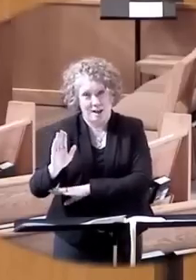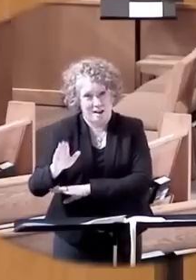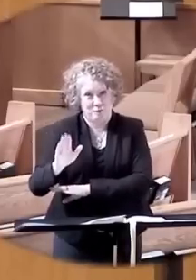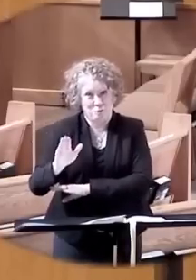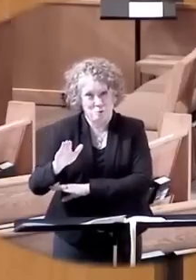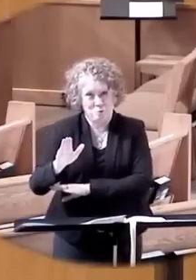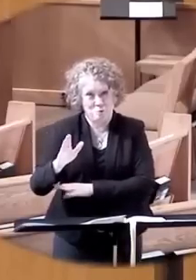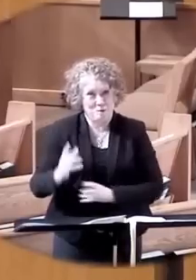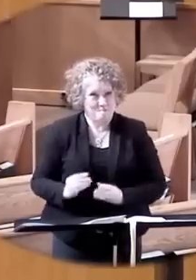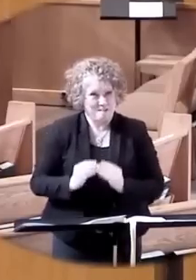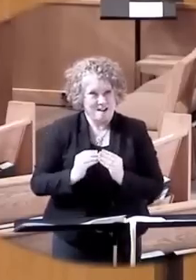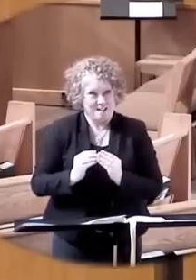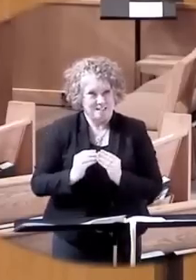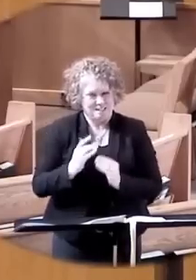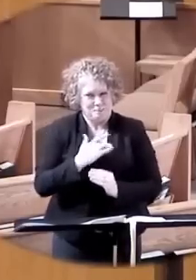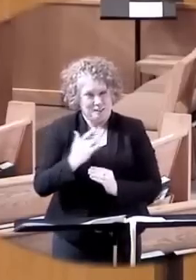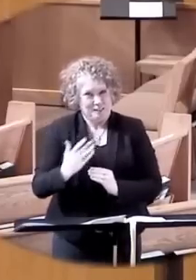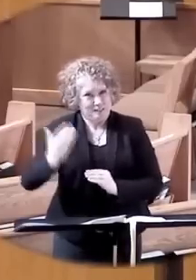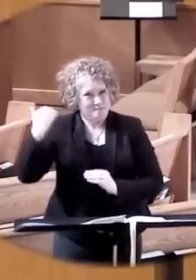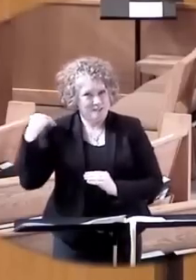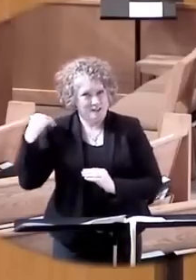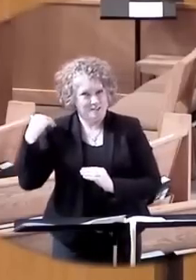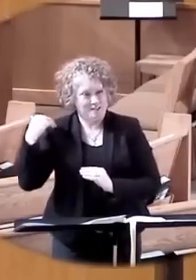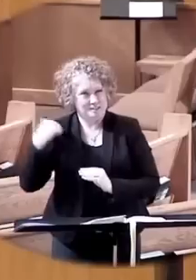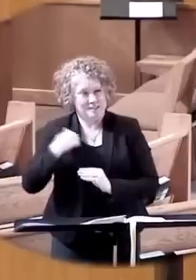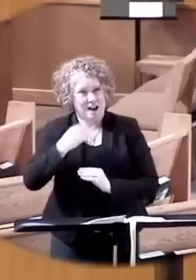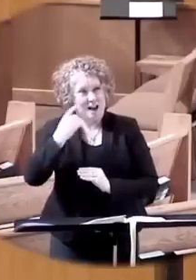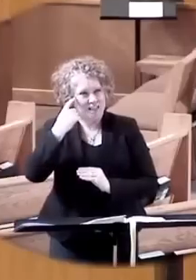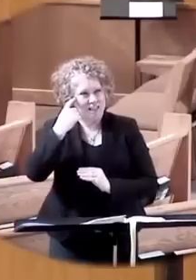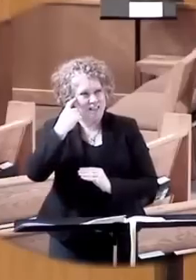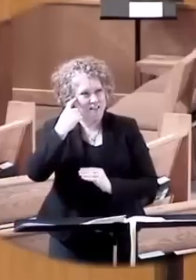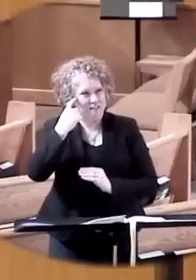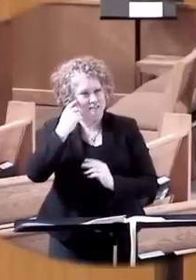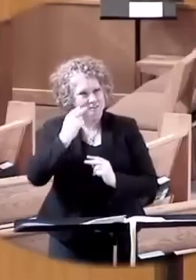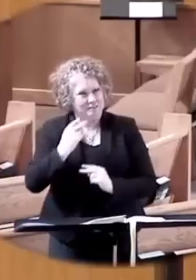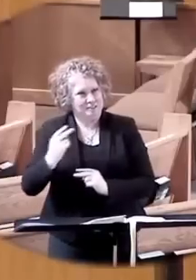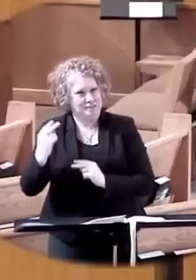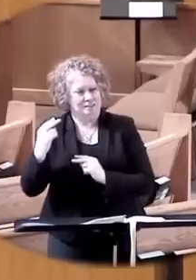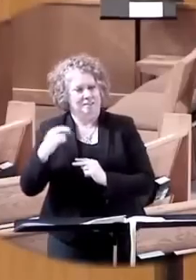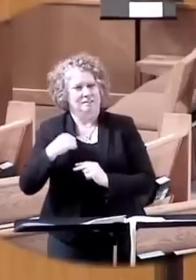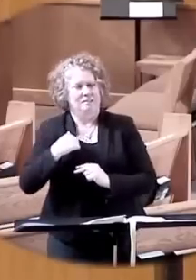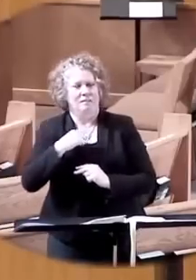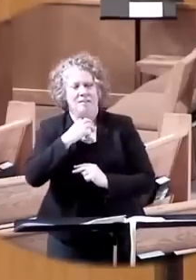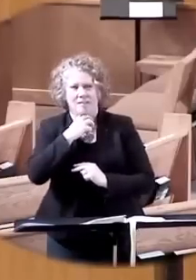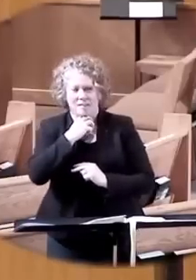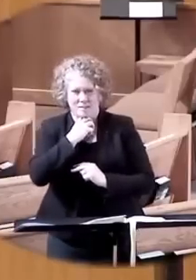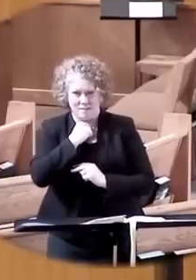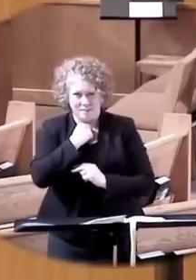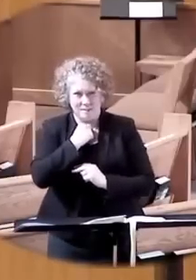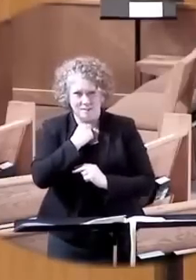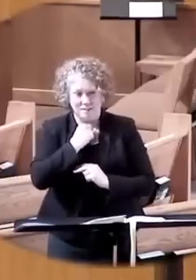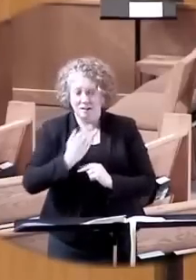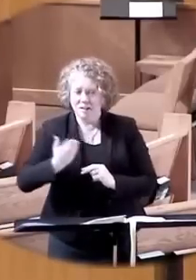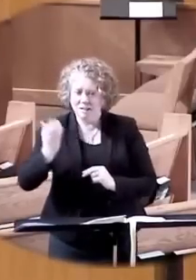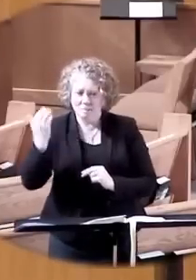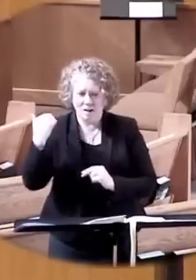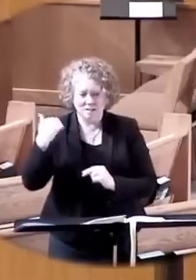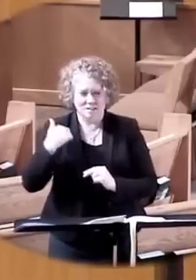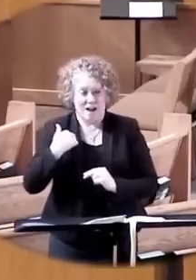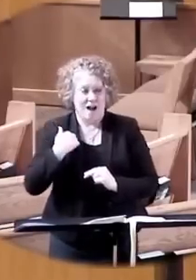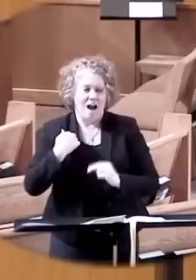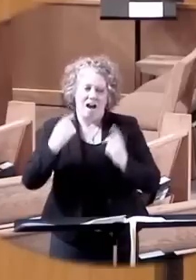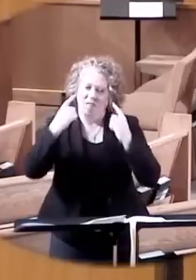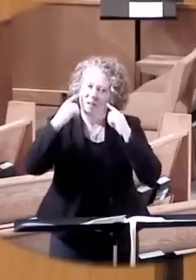4 o'clock, and so often take for granted. And that is no longer the case, taking